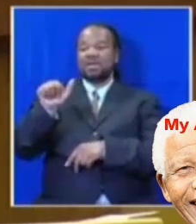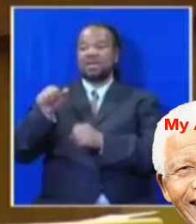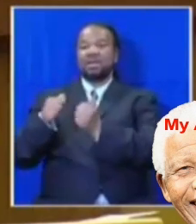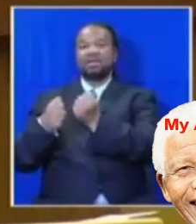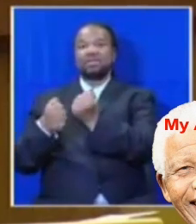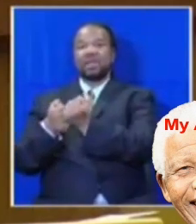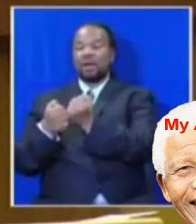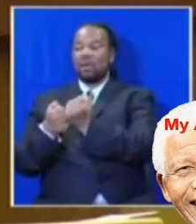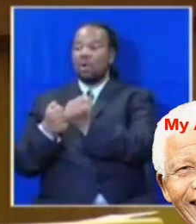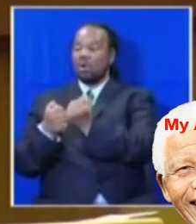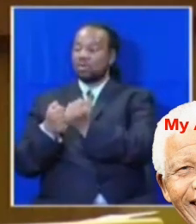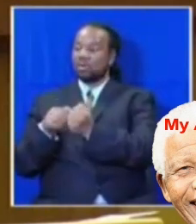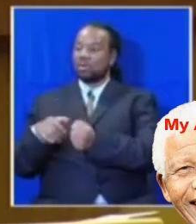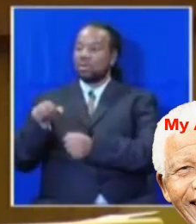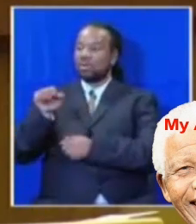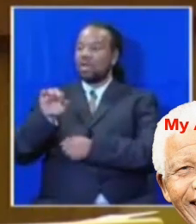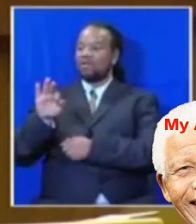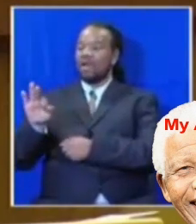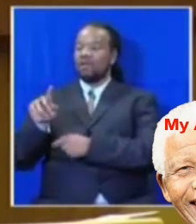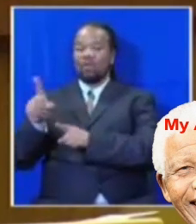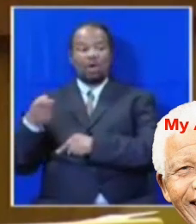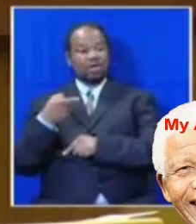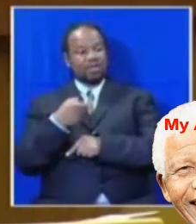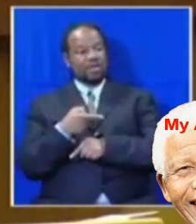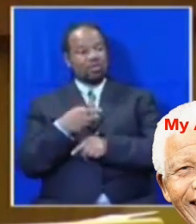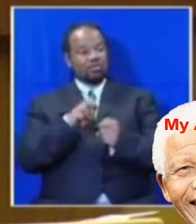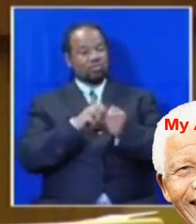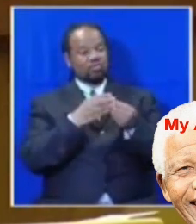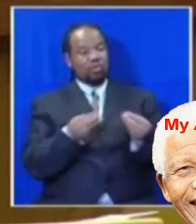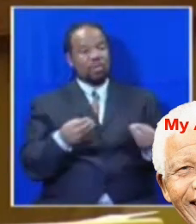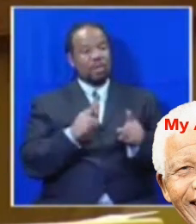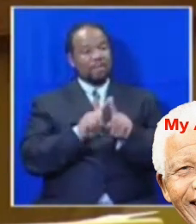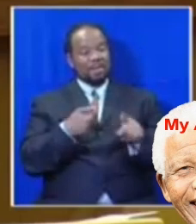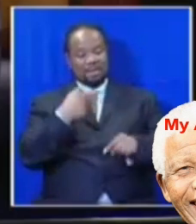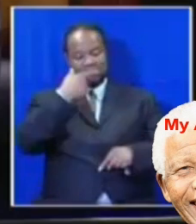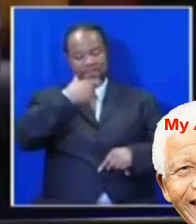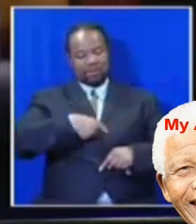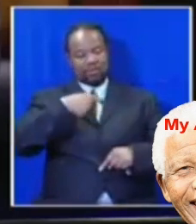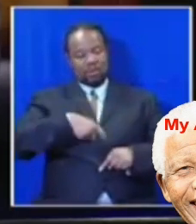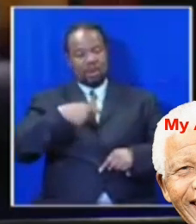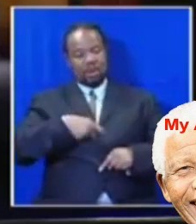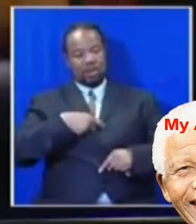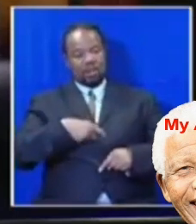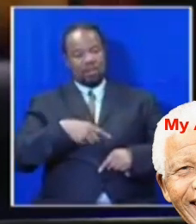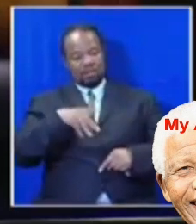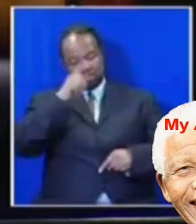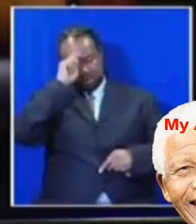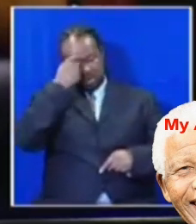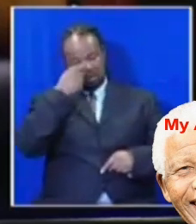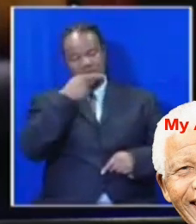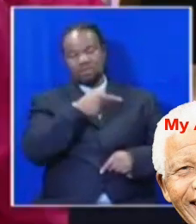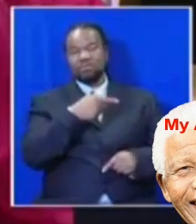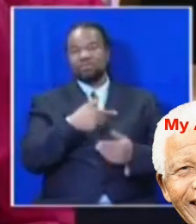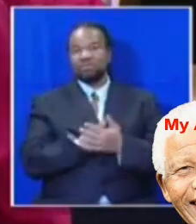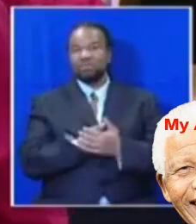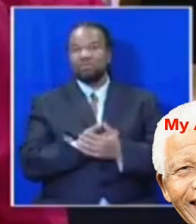parliament to settle political Chairperson, a point of scores order. and who are driven by personal of order. Honourable vendettas. Mthembu, will you take your seat, please? Why are you rising, Honourable